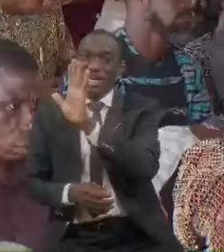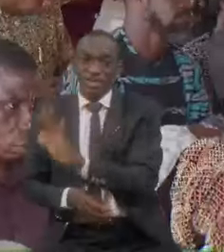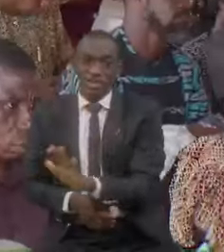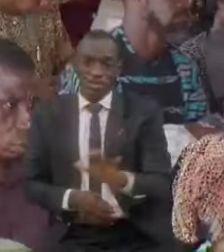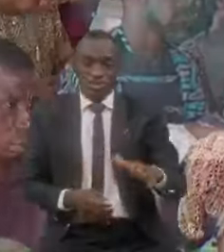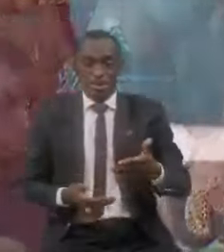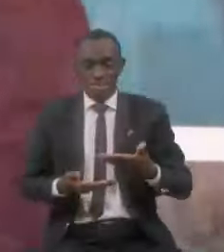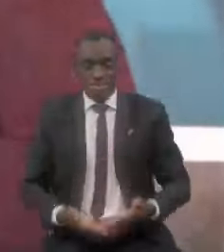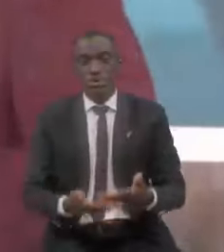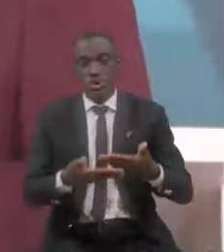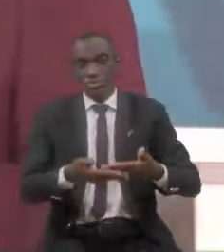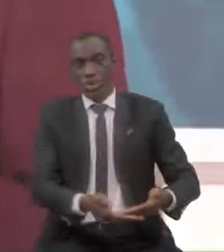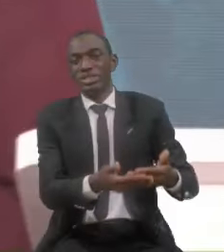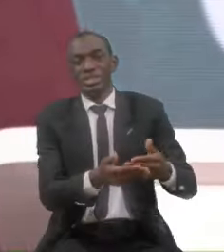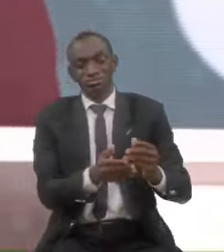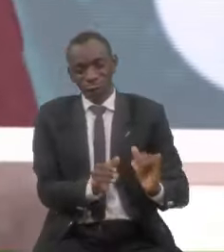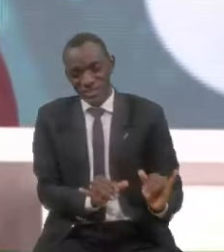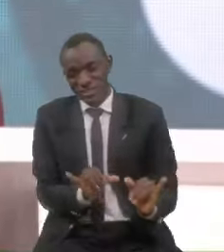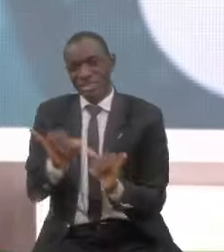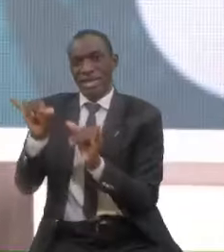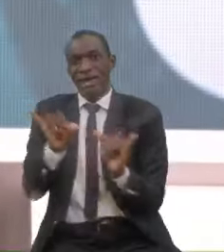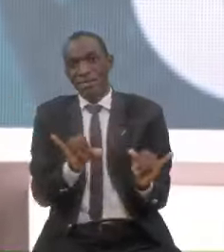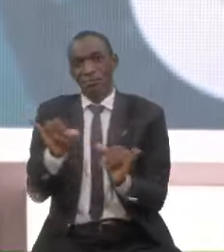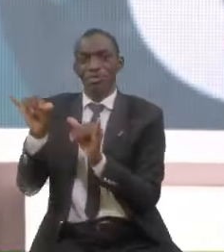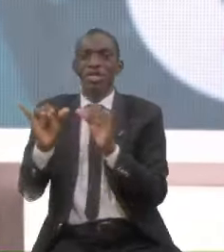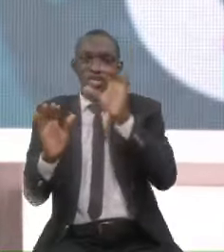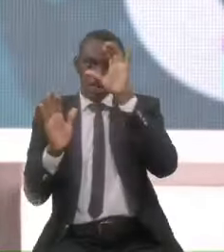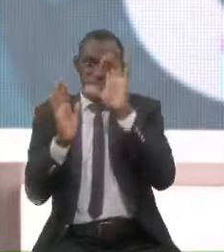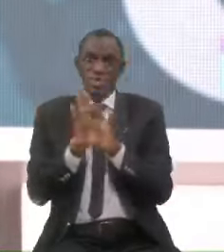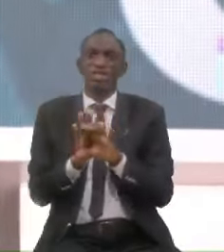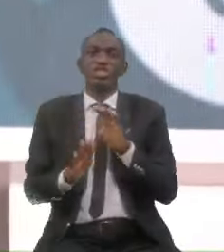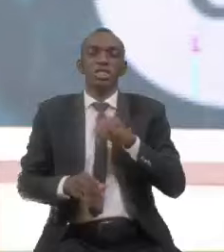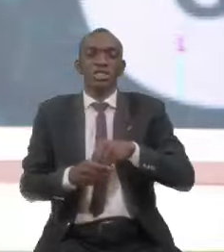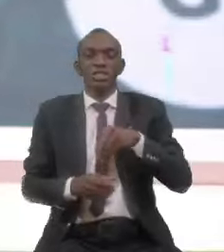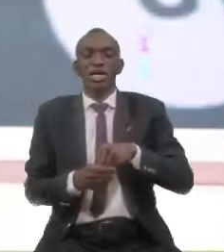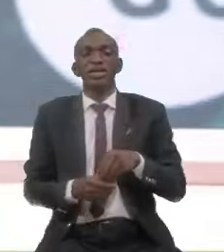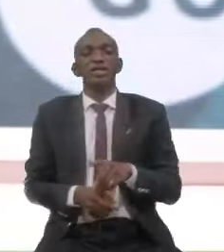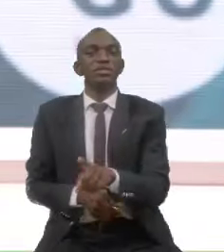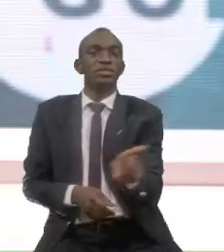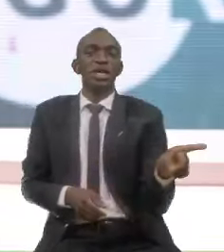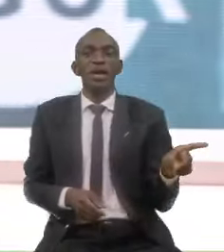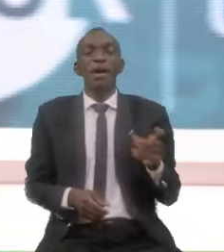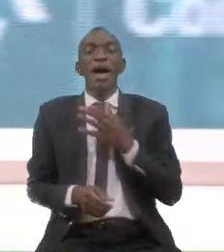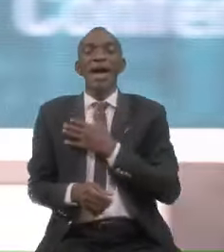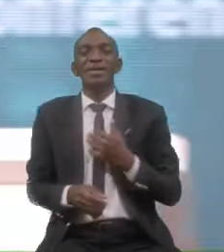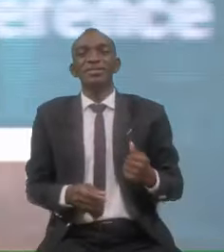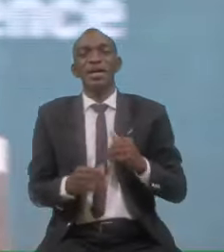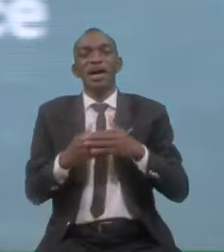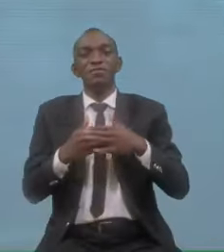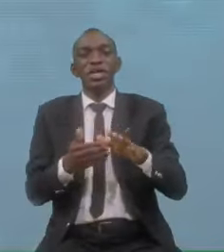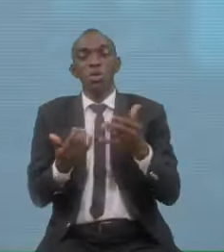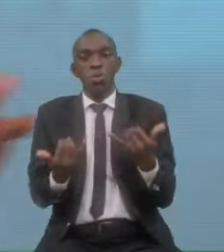own image. There is that Adamic image inside. And after we are saved, the Spirit of